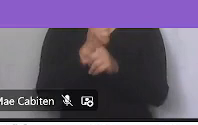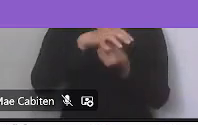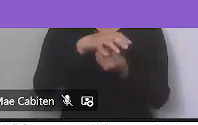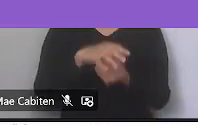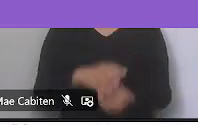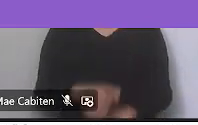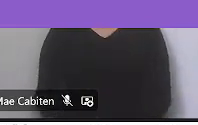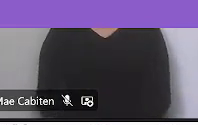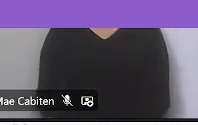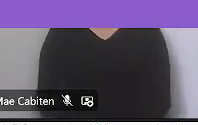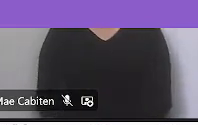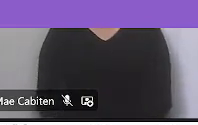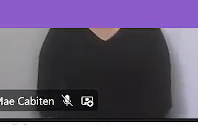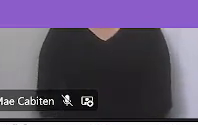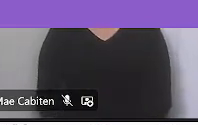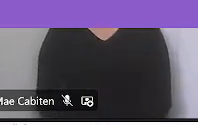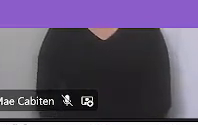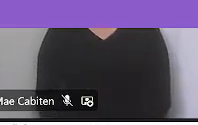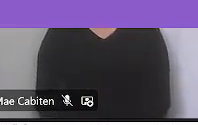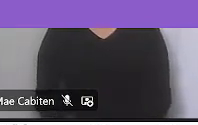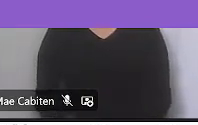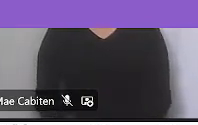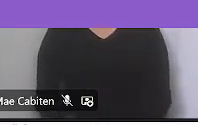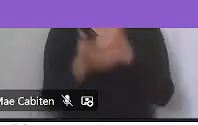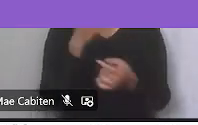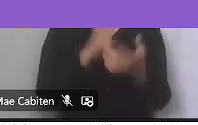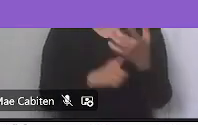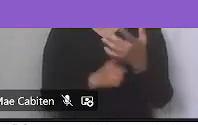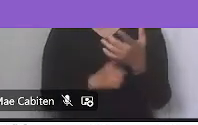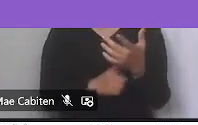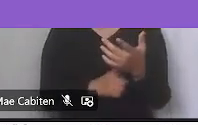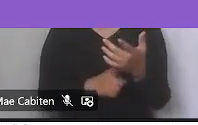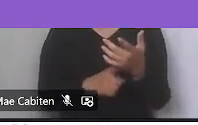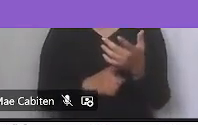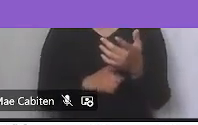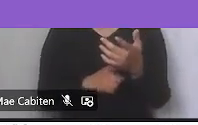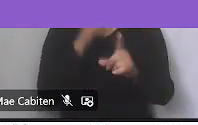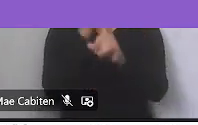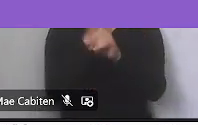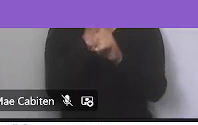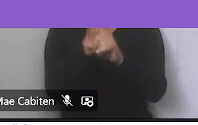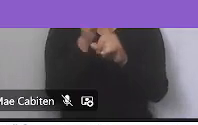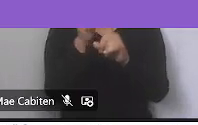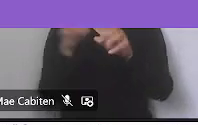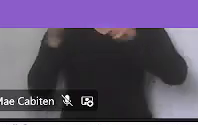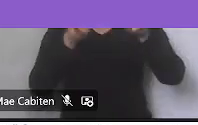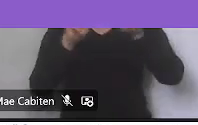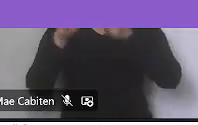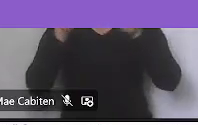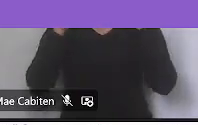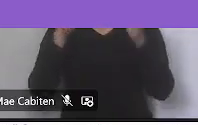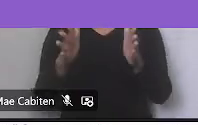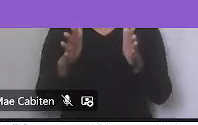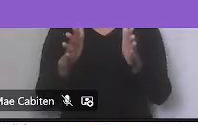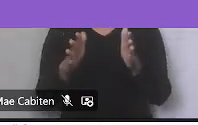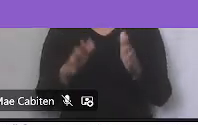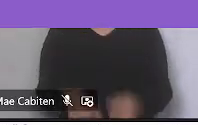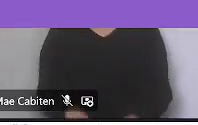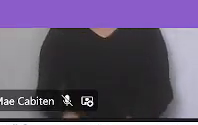filter distractions, pace themselves, self-monitor, be alert and awake, and control their moods and their body as